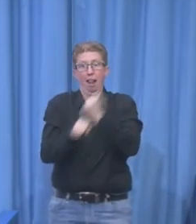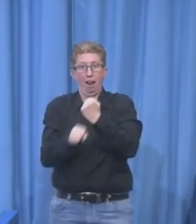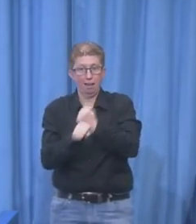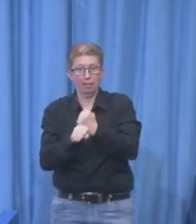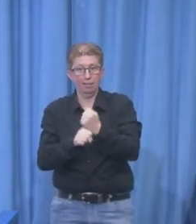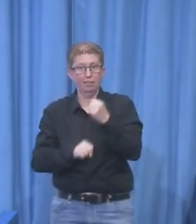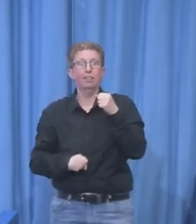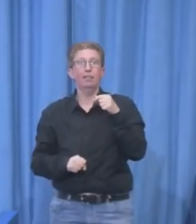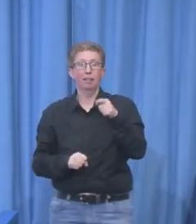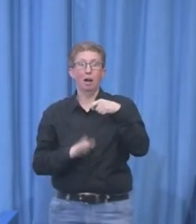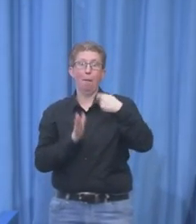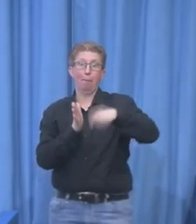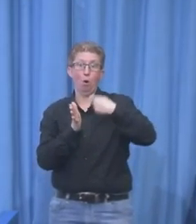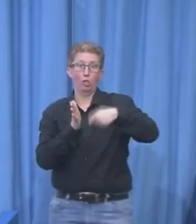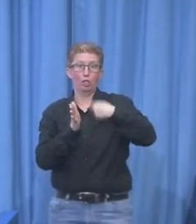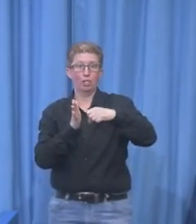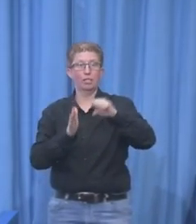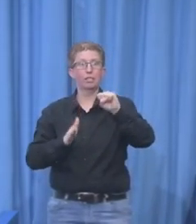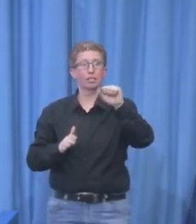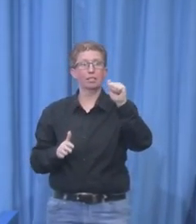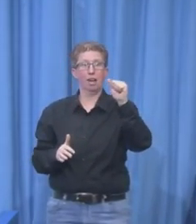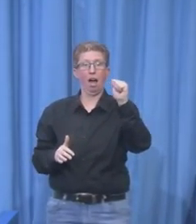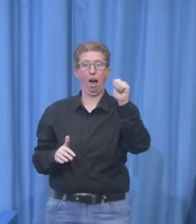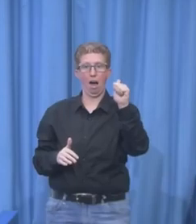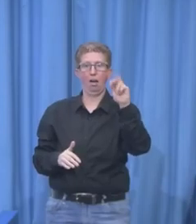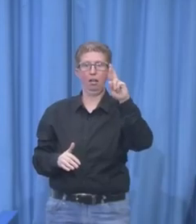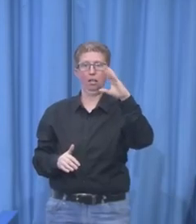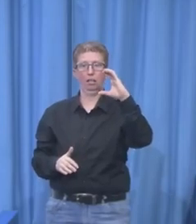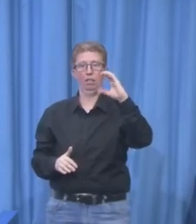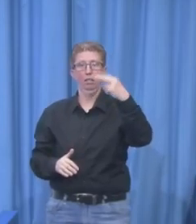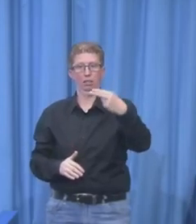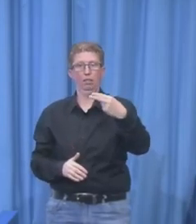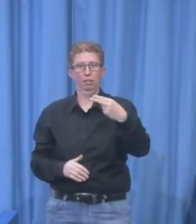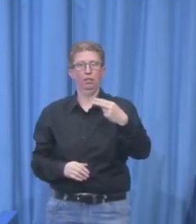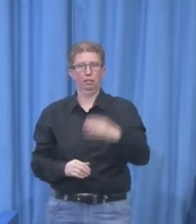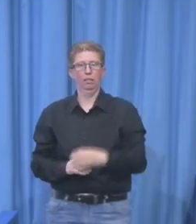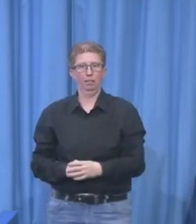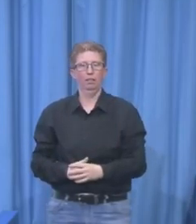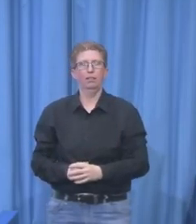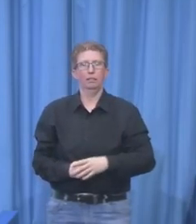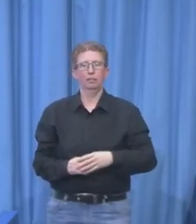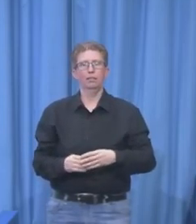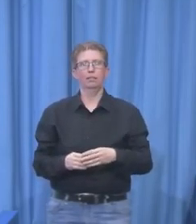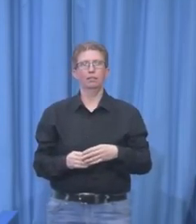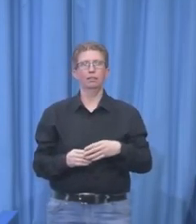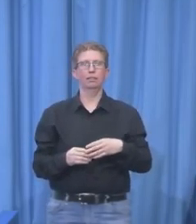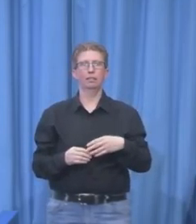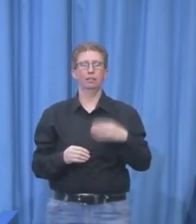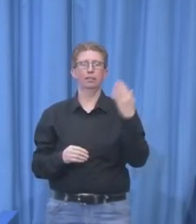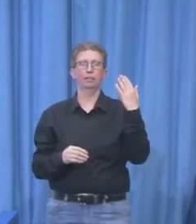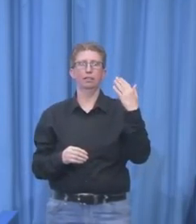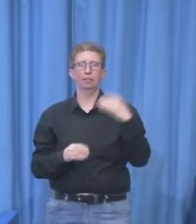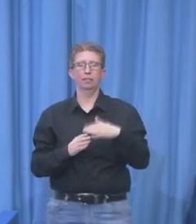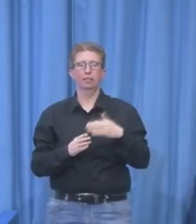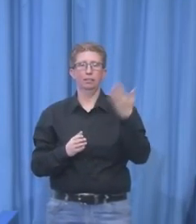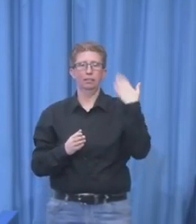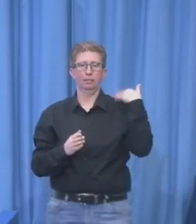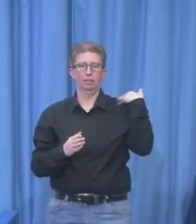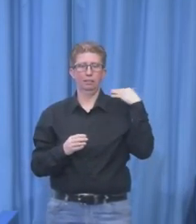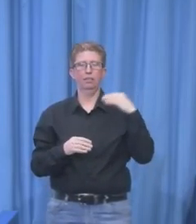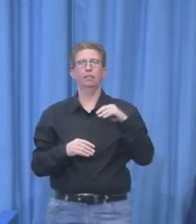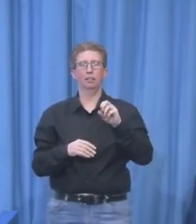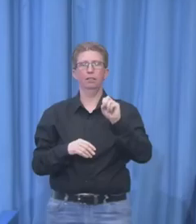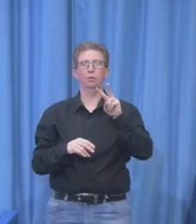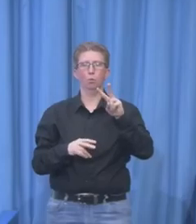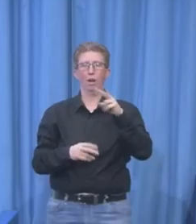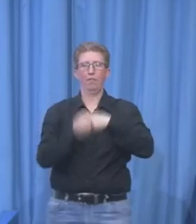recognized that hospitals make a lot of money providing medical care to people with disabilities, but they've never been very welcoming